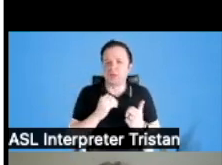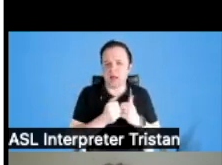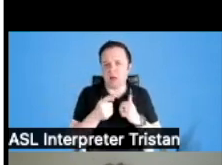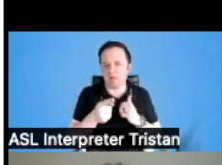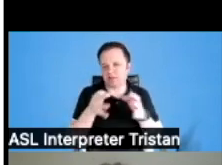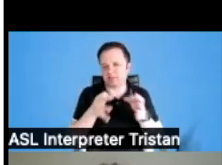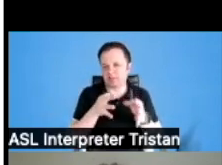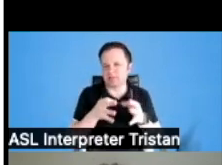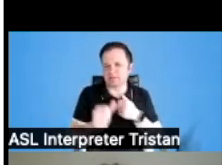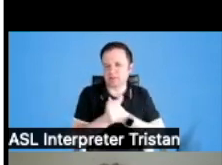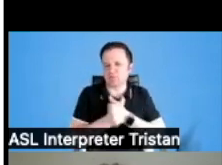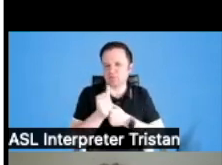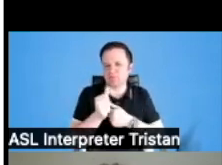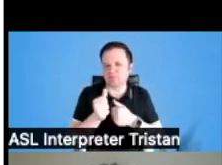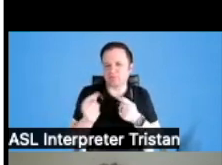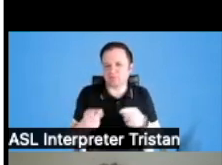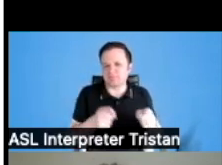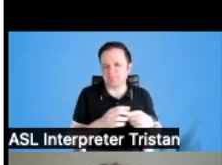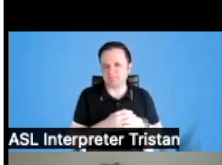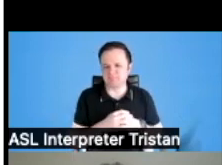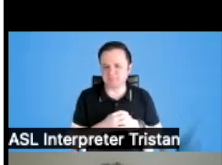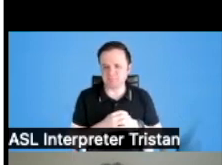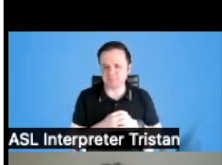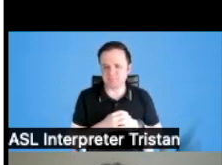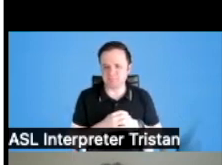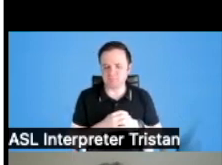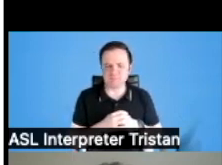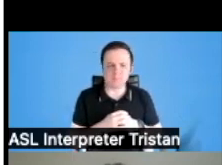dangerous moments. Next slide, please.